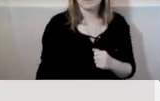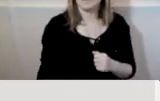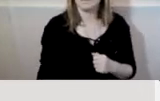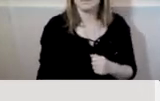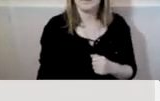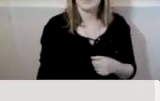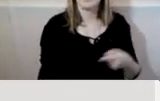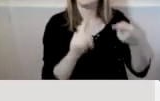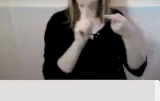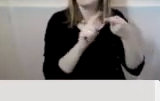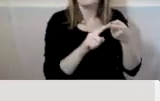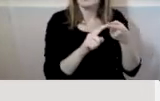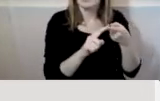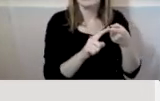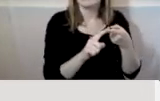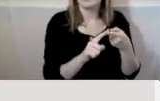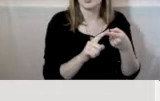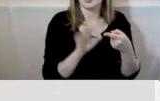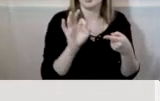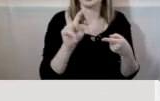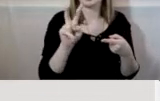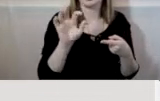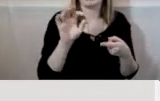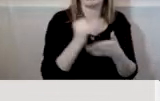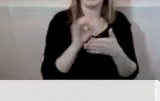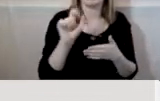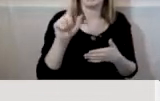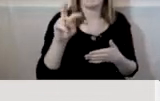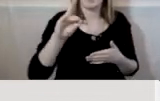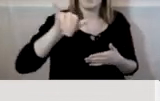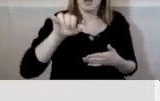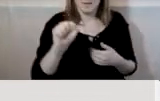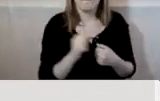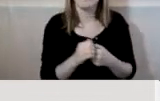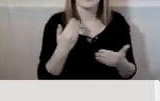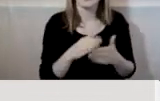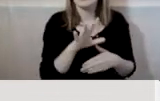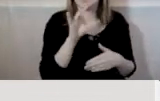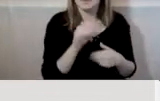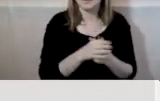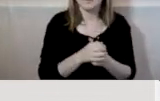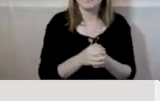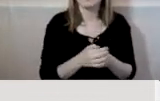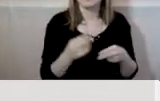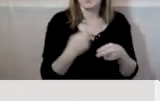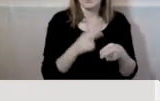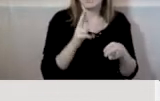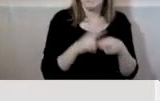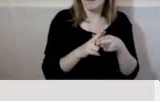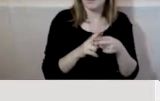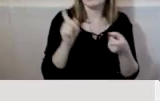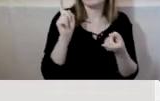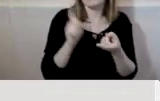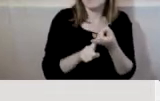Country number 1 is Slovenia, and we have chosen this country because of social